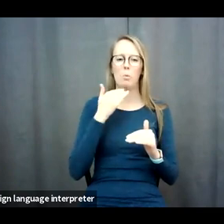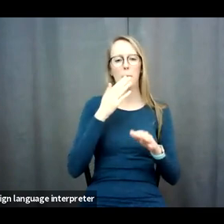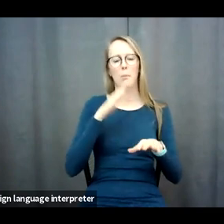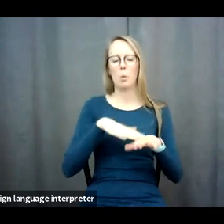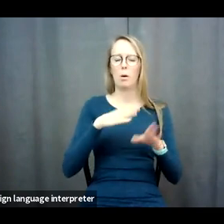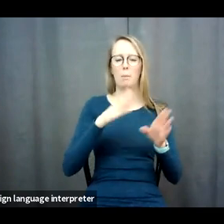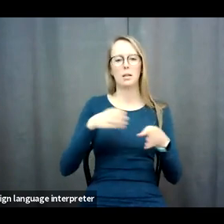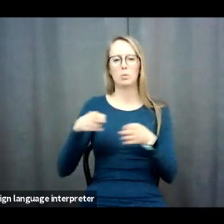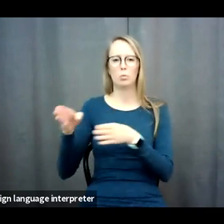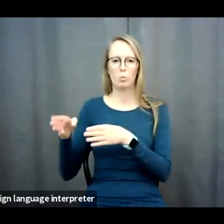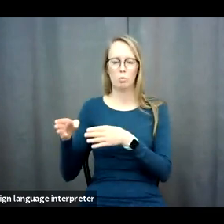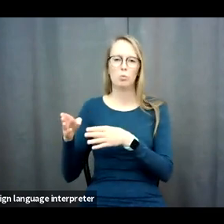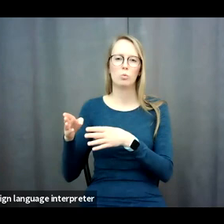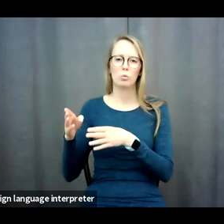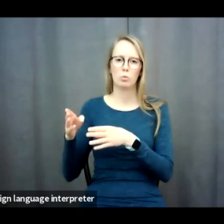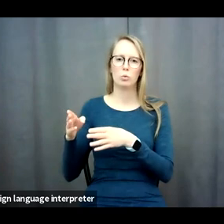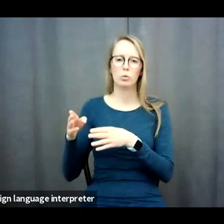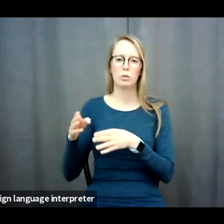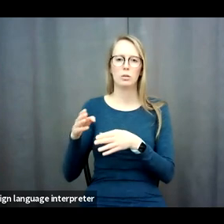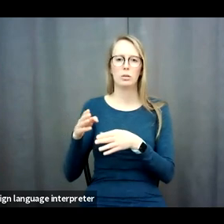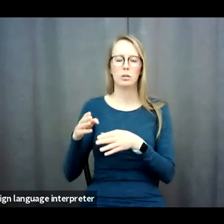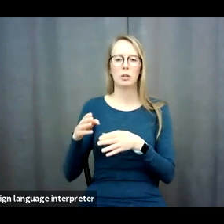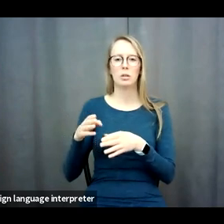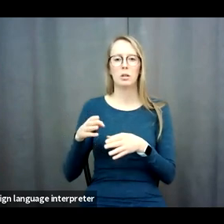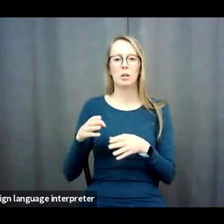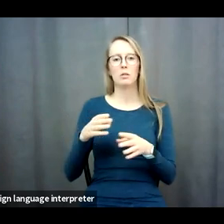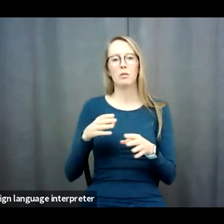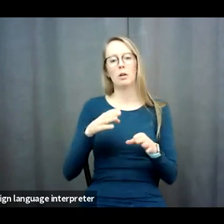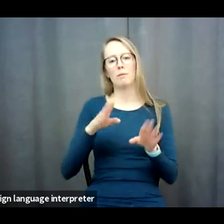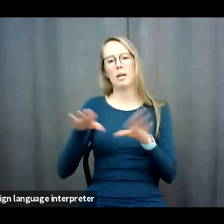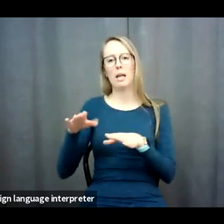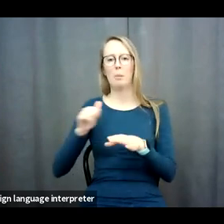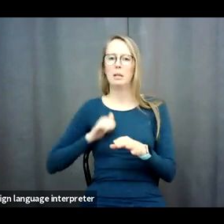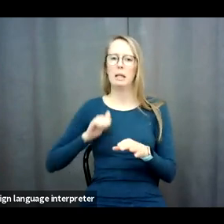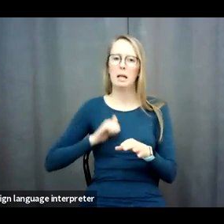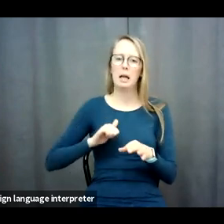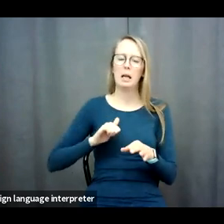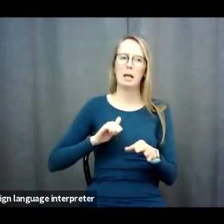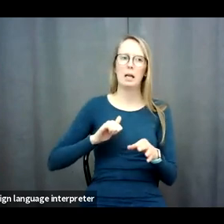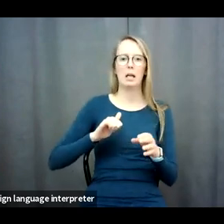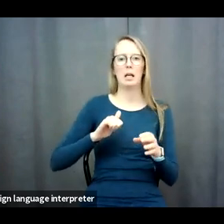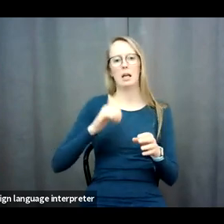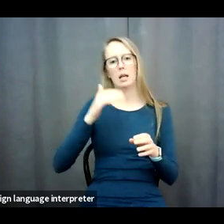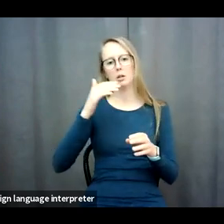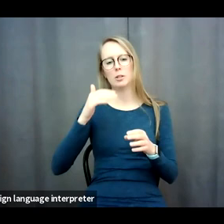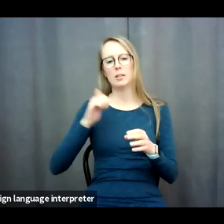of different access to knowledge about people with disabilities in different parts of Norway.